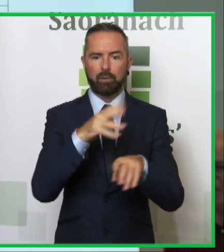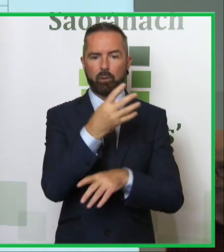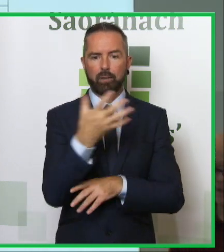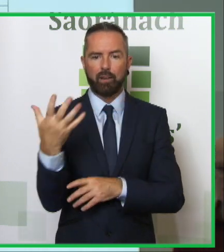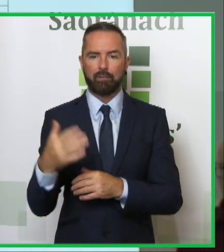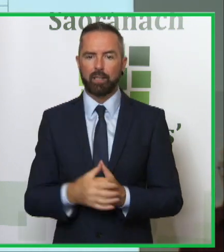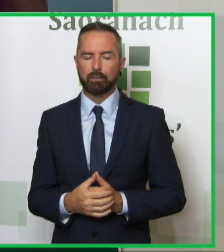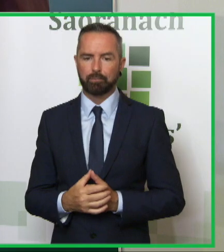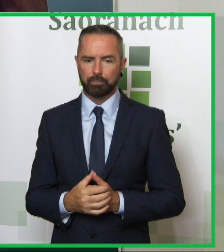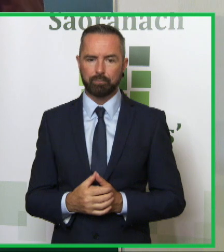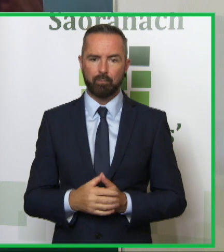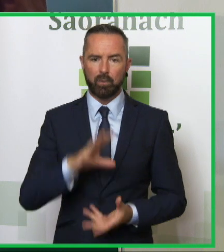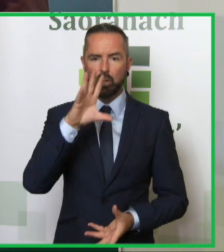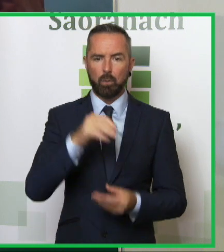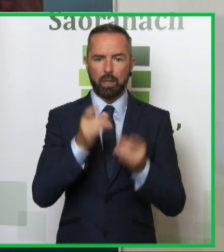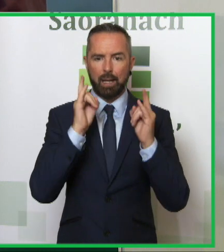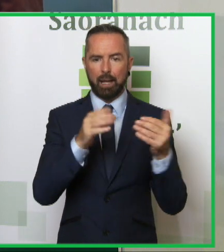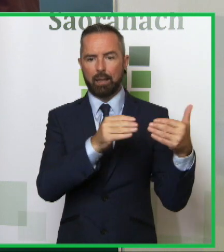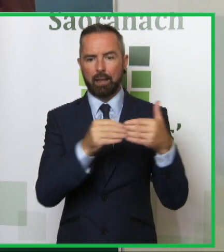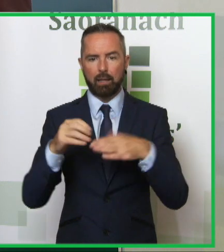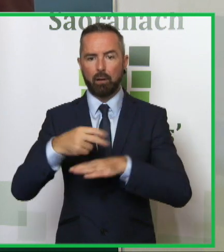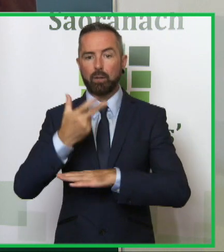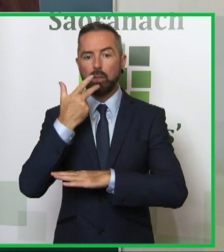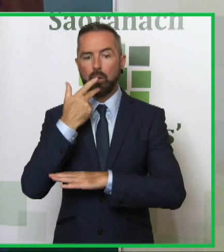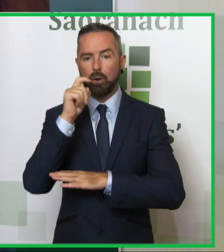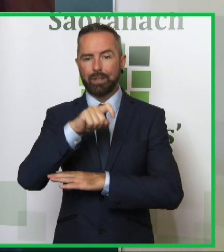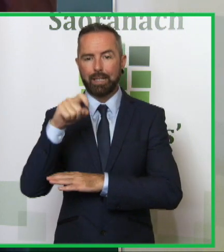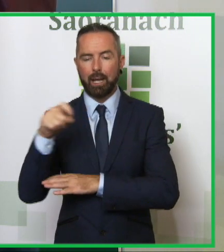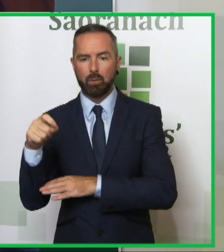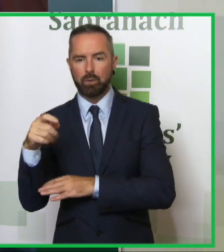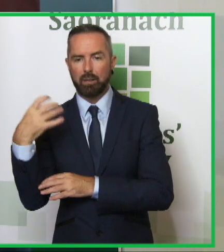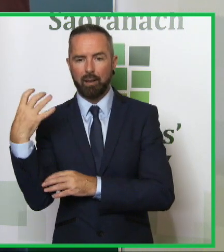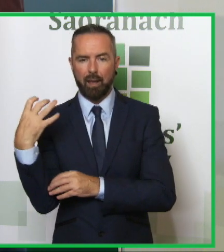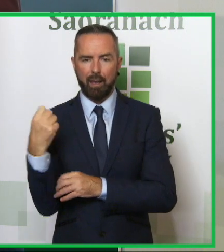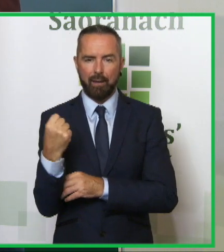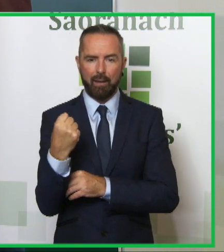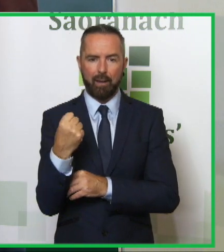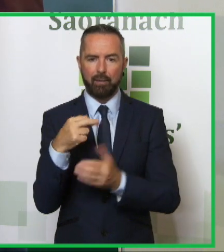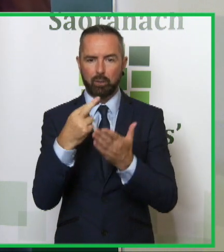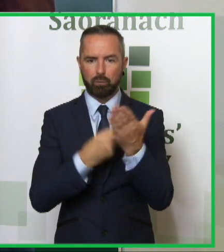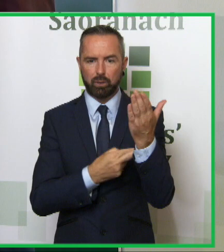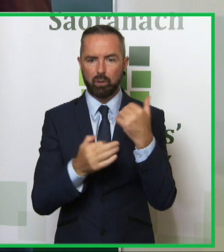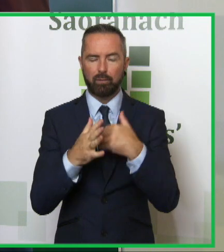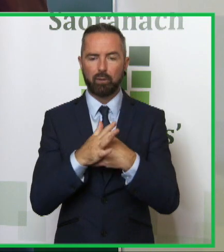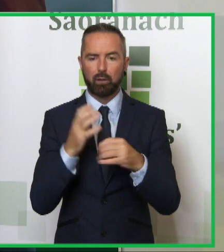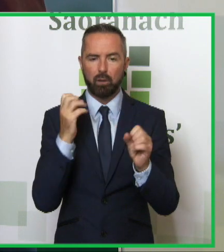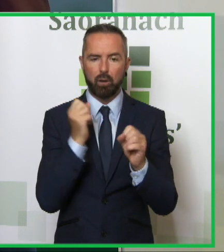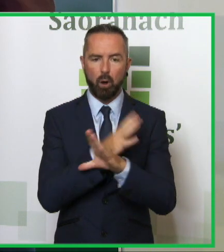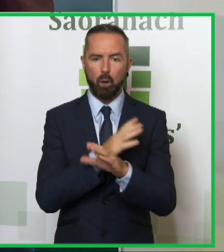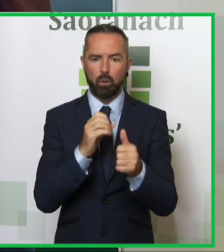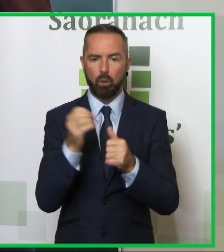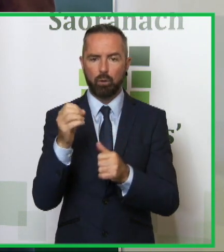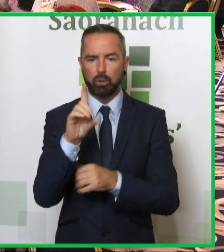45. So comprehensive health-led on the third count gives us the result for all other